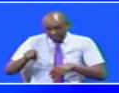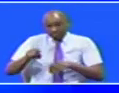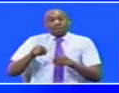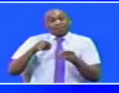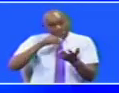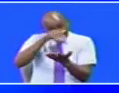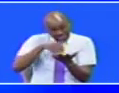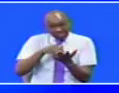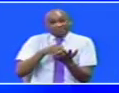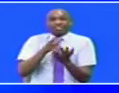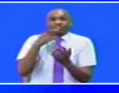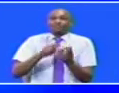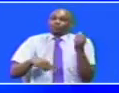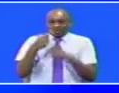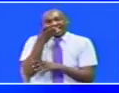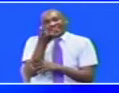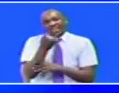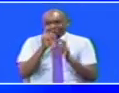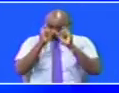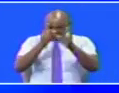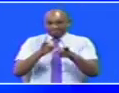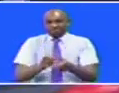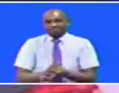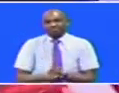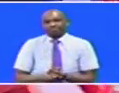of the Year accolade.